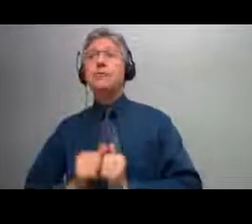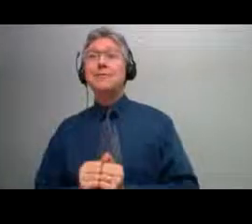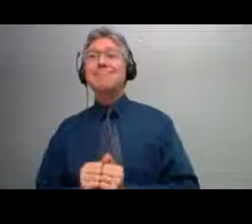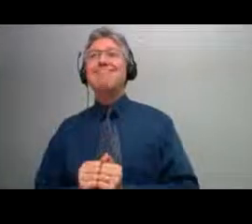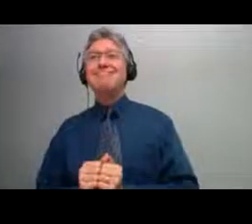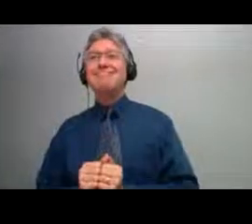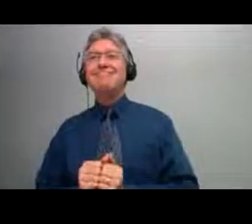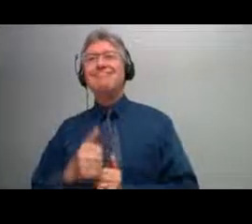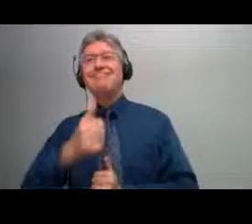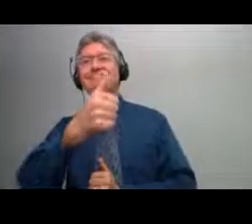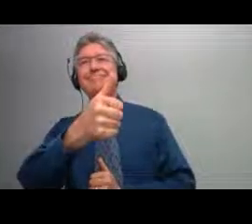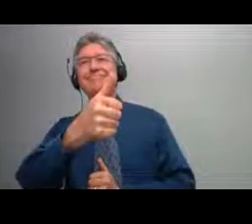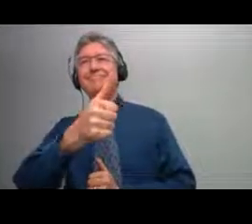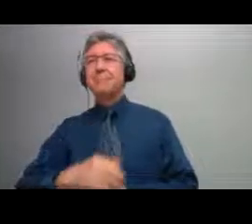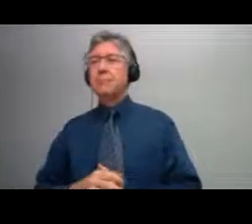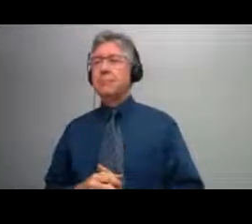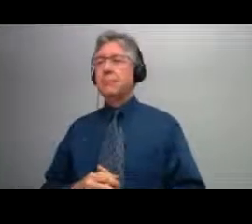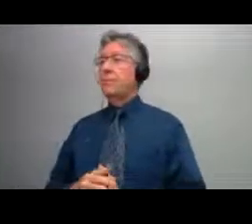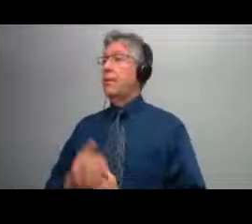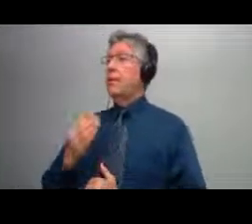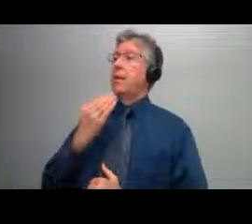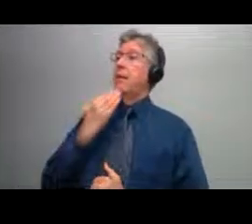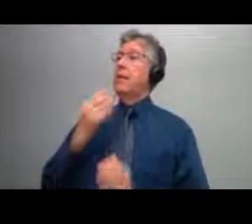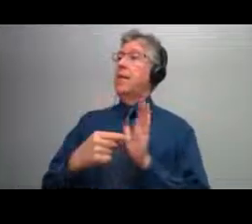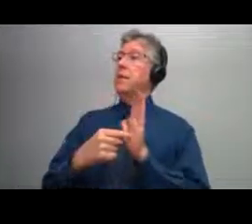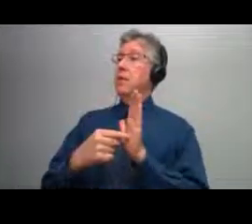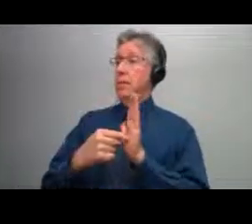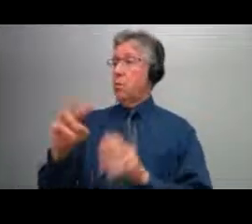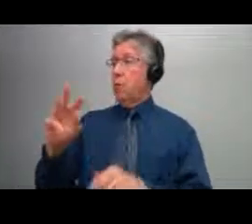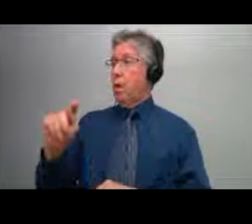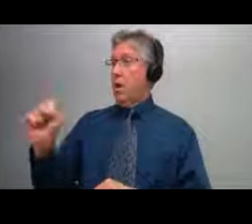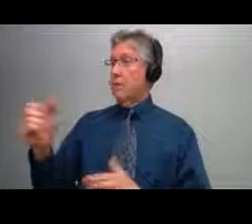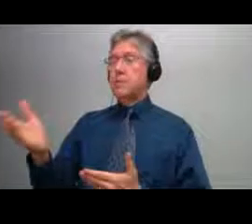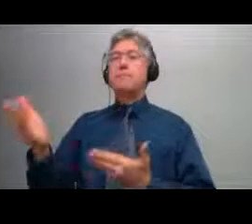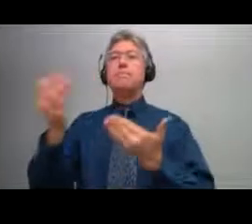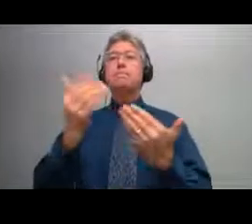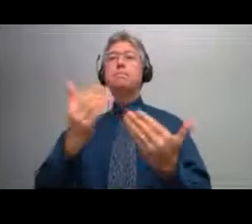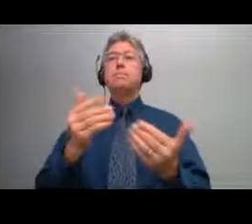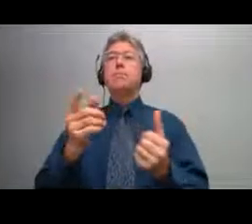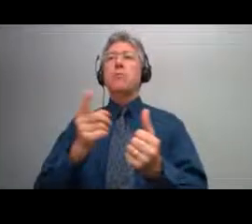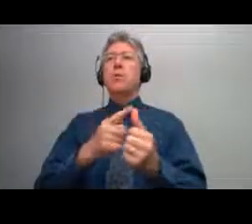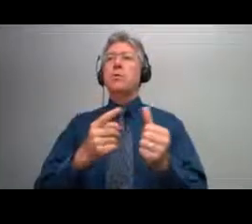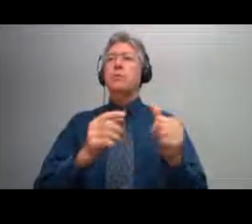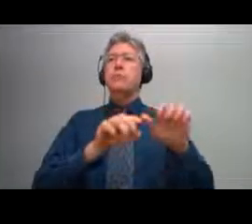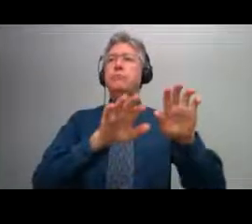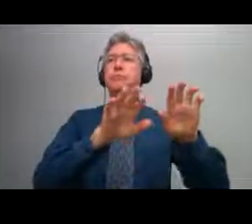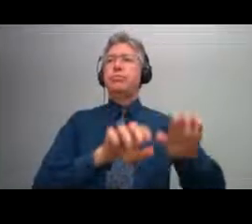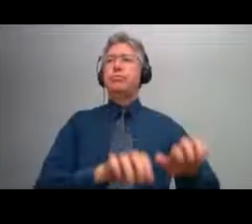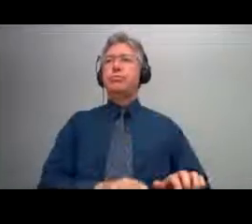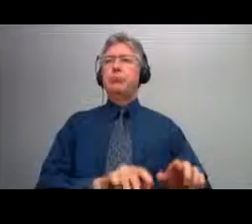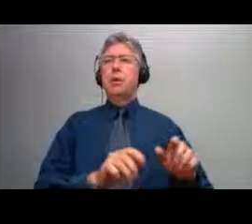Thank you, Delegate Watts. Okay, so we're going to start off with some of the written questions and